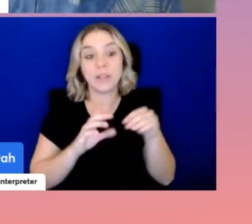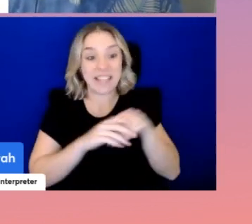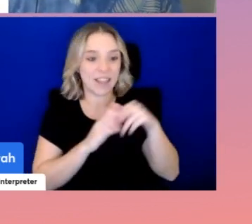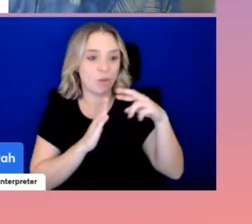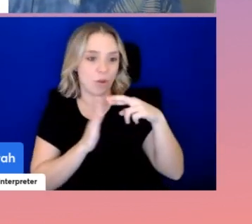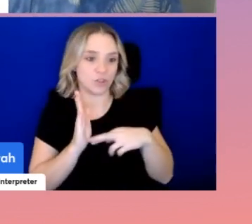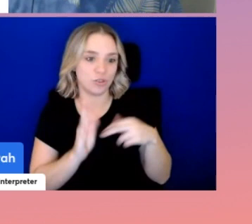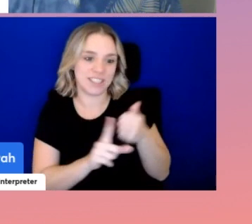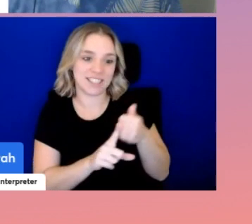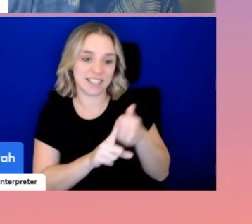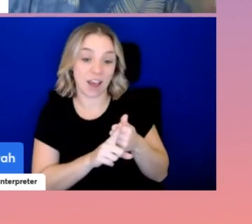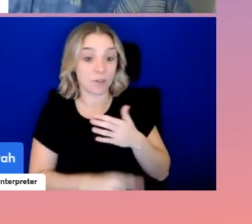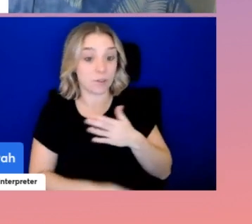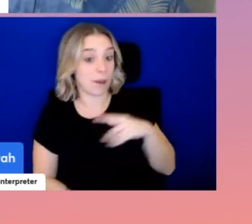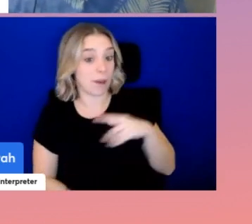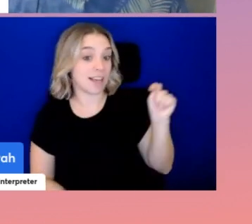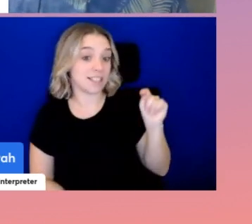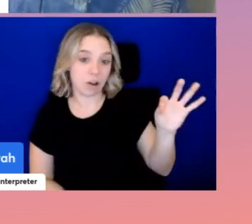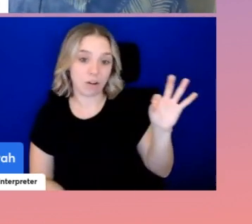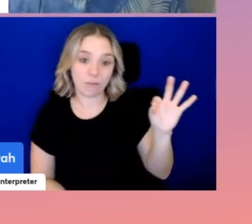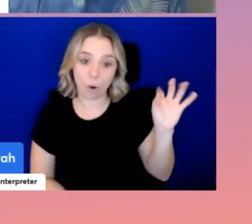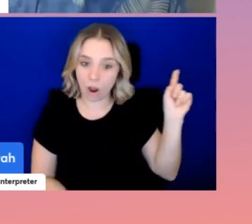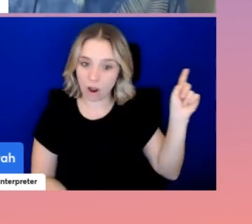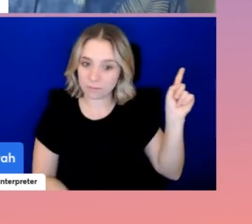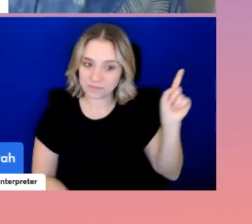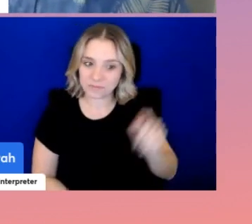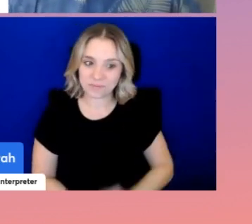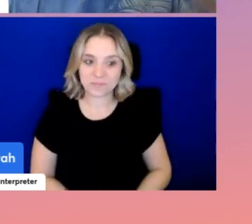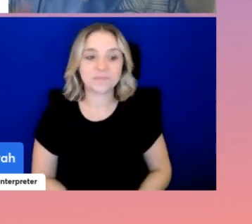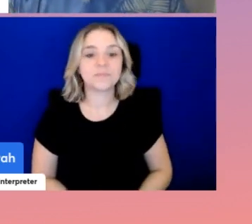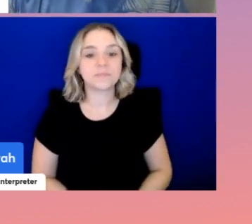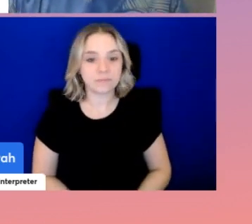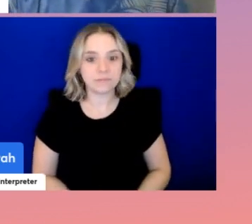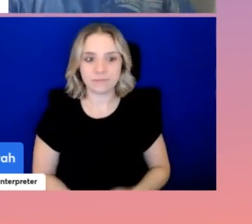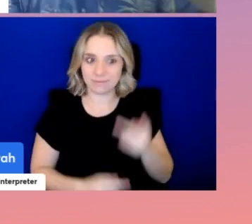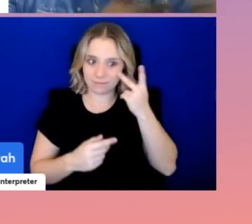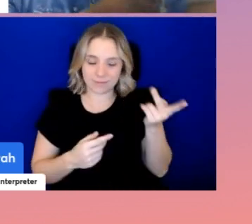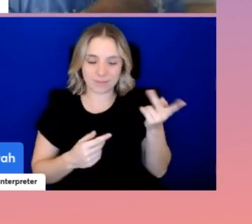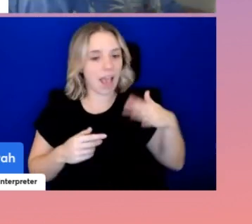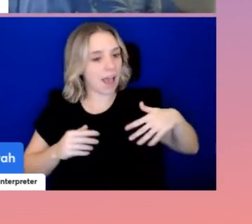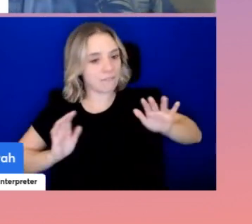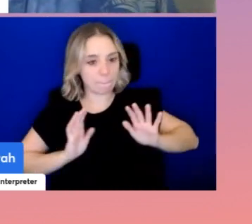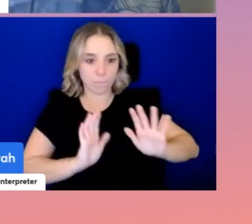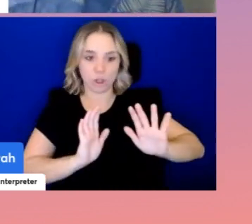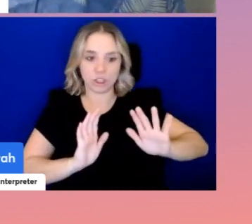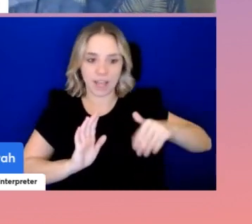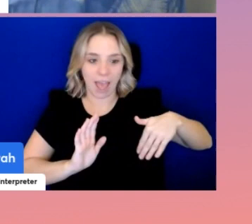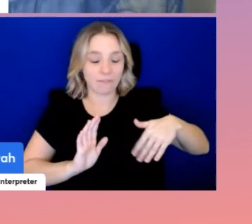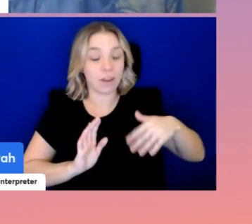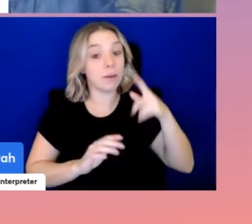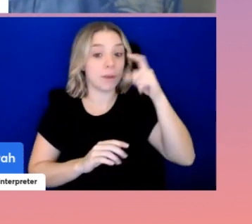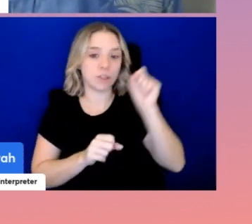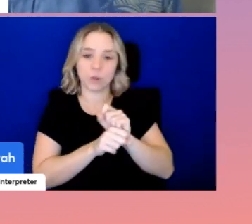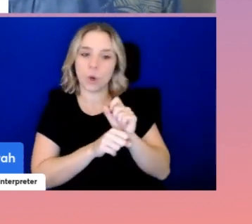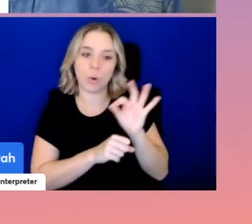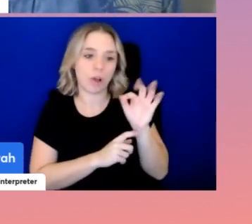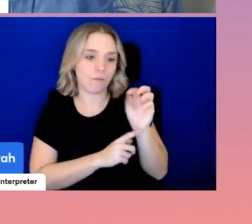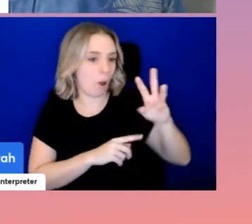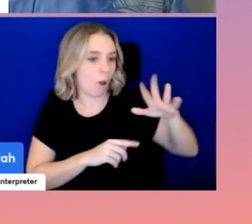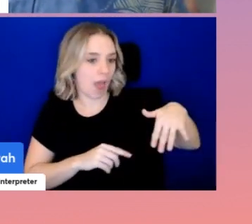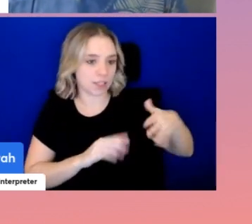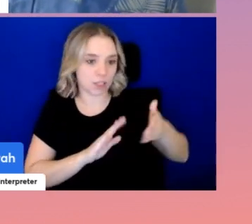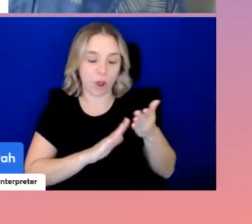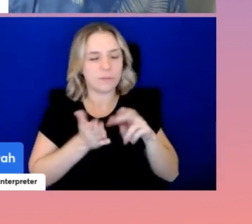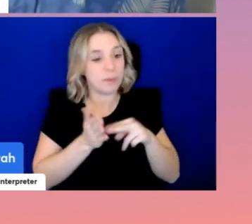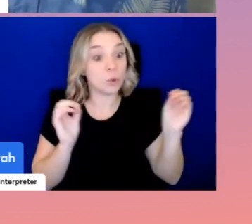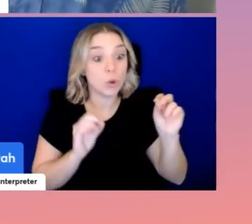my Terraform Azure RM HashiTalks demo module. Now you'll see I haven't pushed to it yet. The workflow hasn't run yet. So it's got no tags.